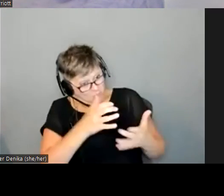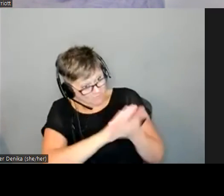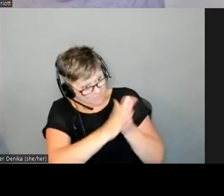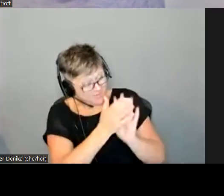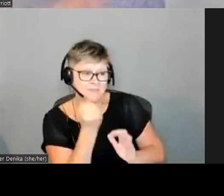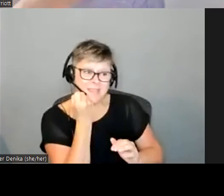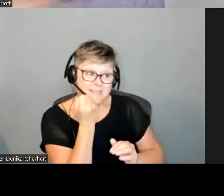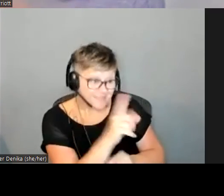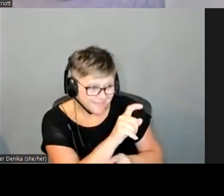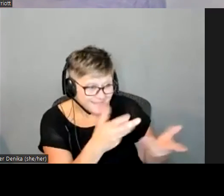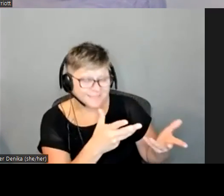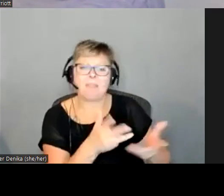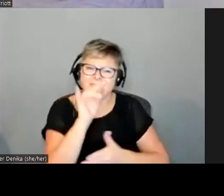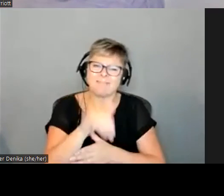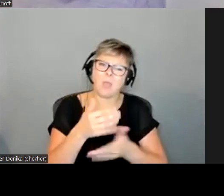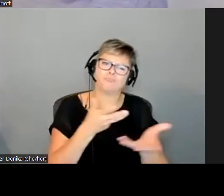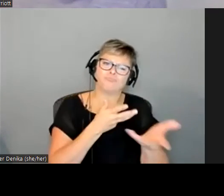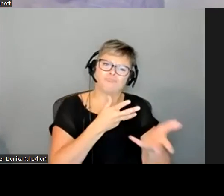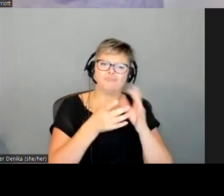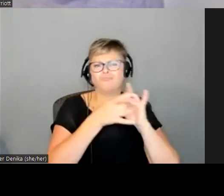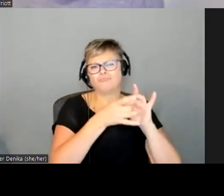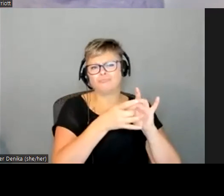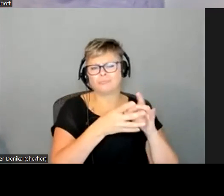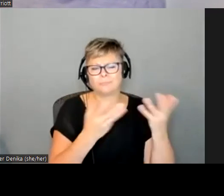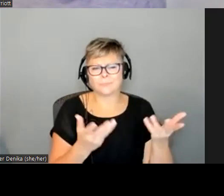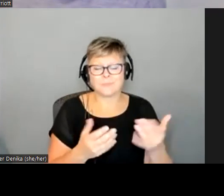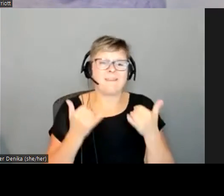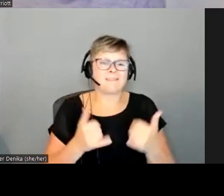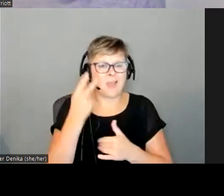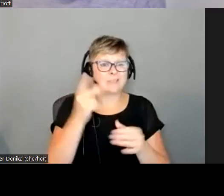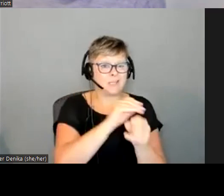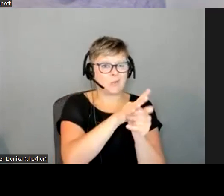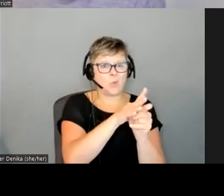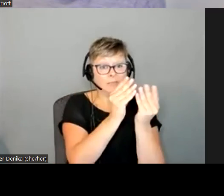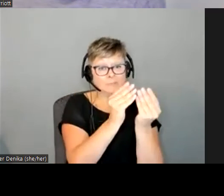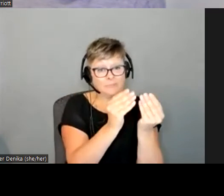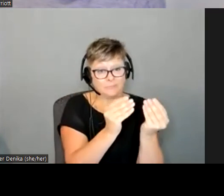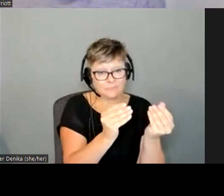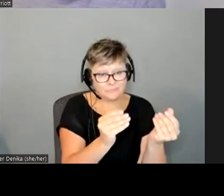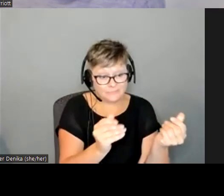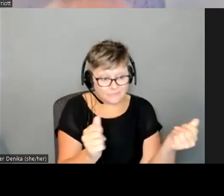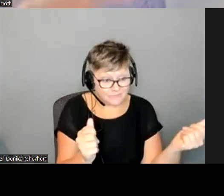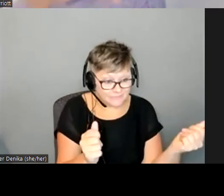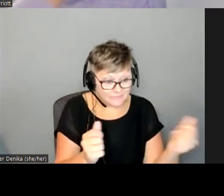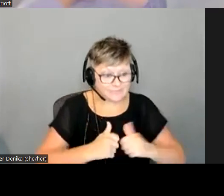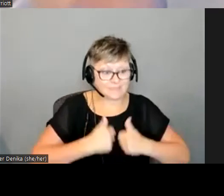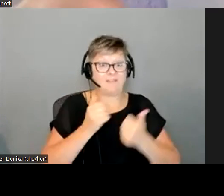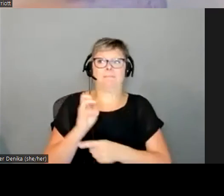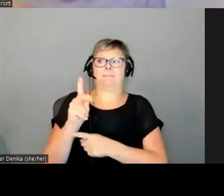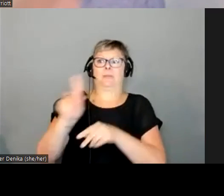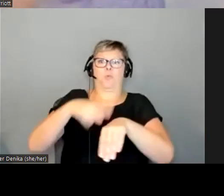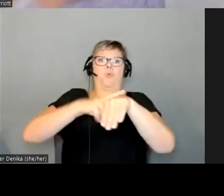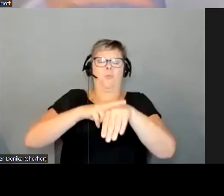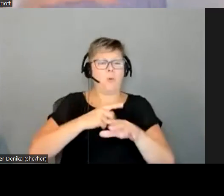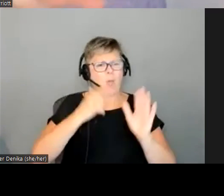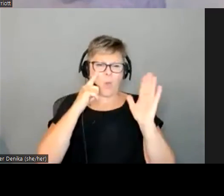see. I hope as things are kind of getting back to normal, you will see that when it comes to a day program